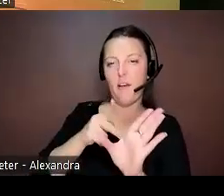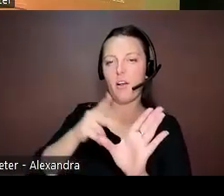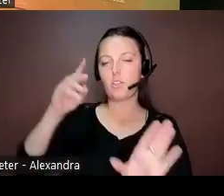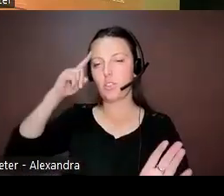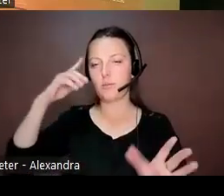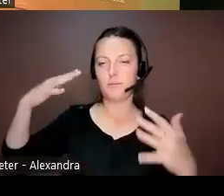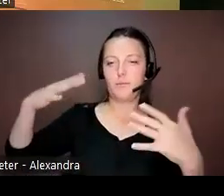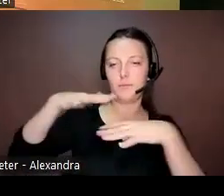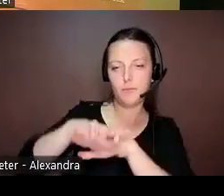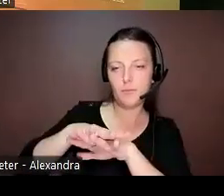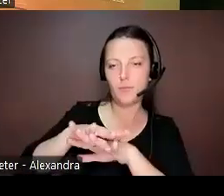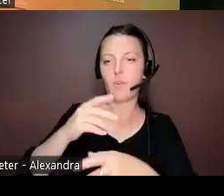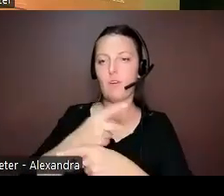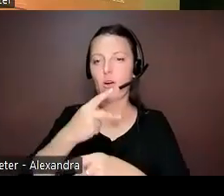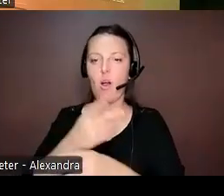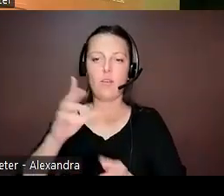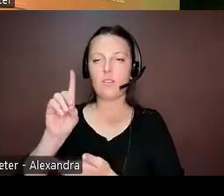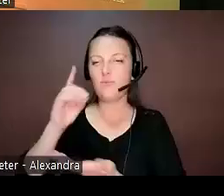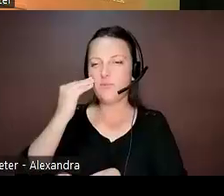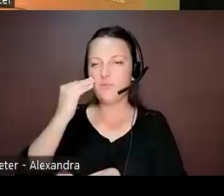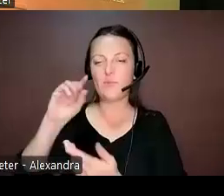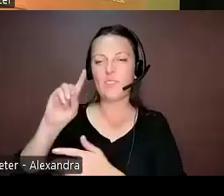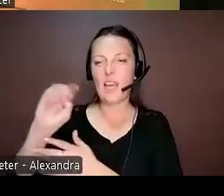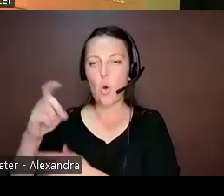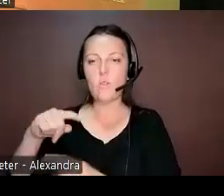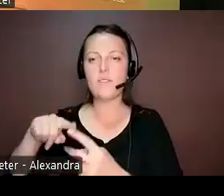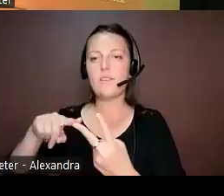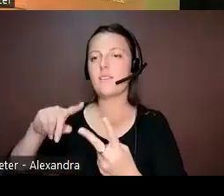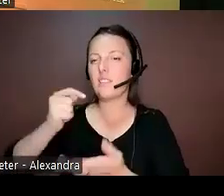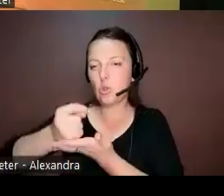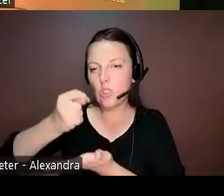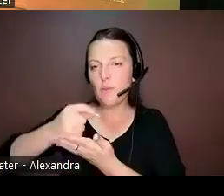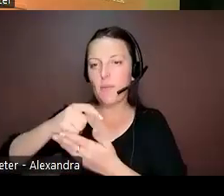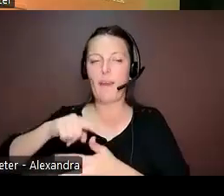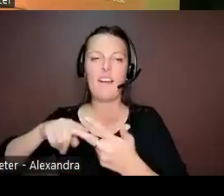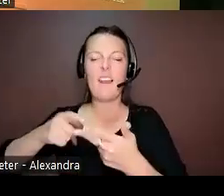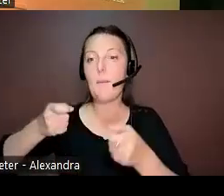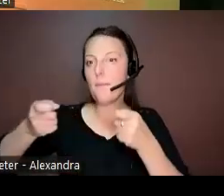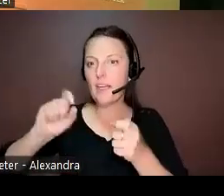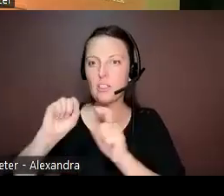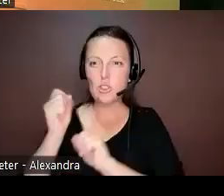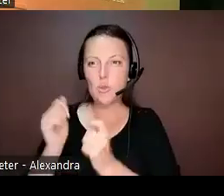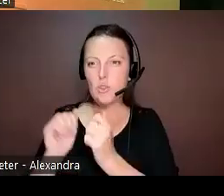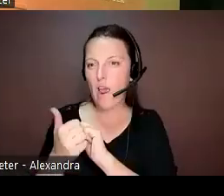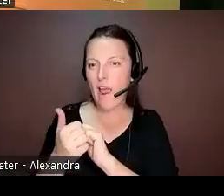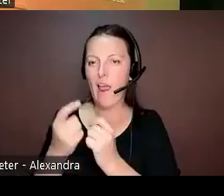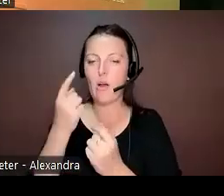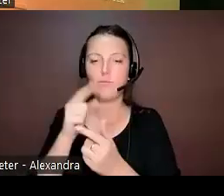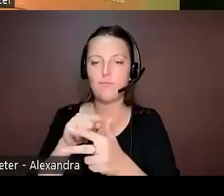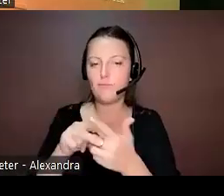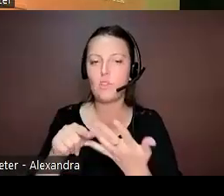focuses on the diagnosis, treatment, and management of a condition that relates to neurological and psychiatric